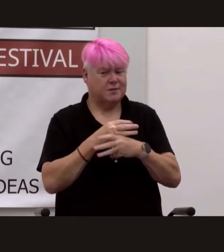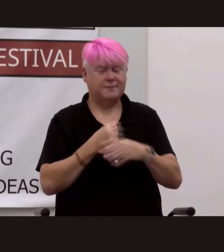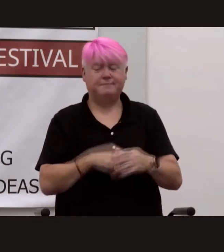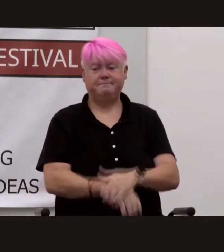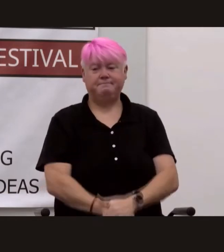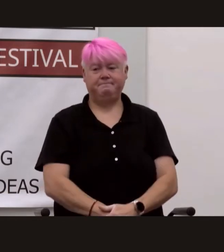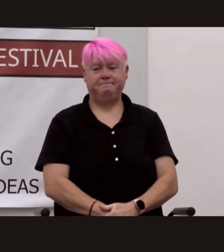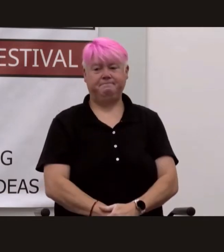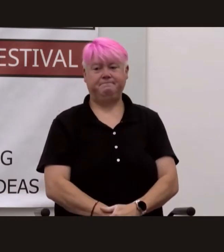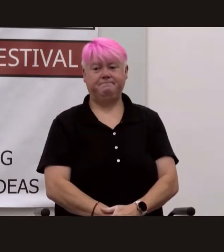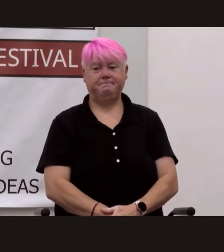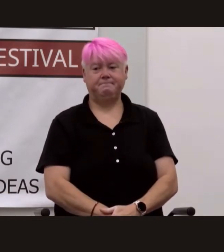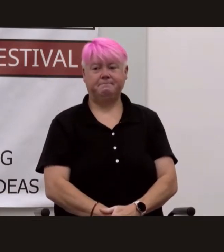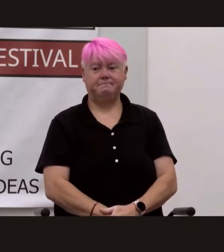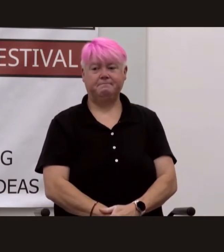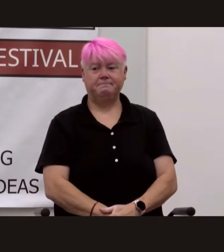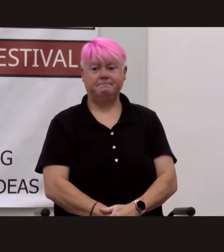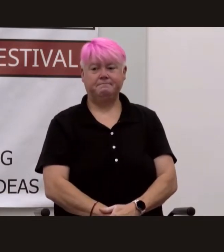here.